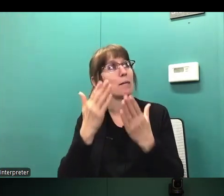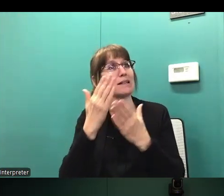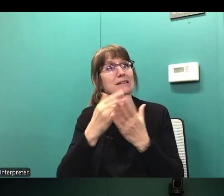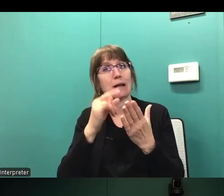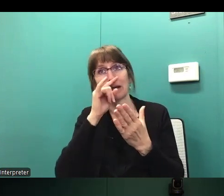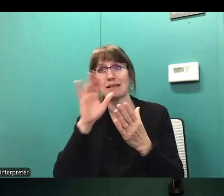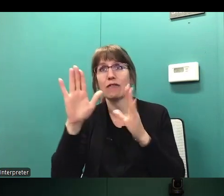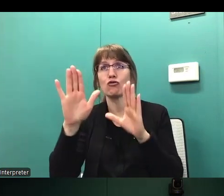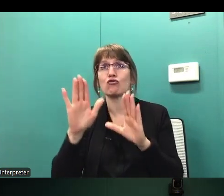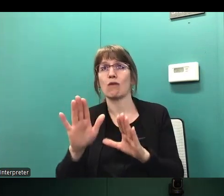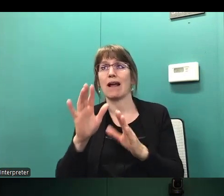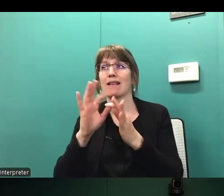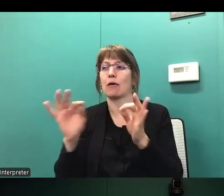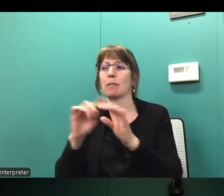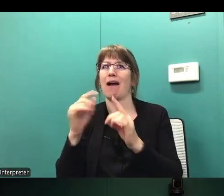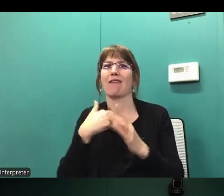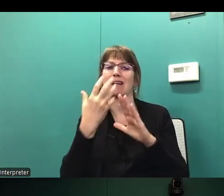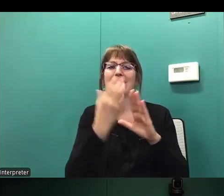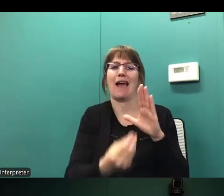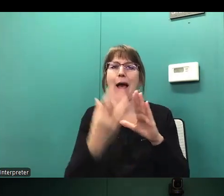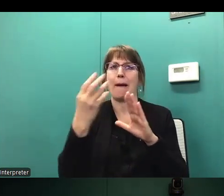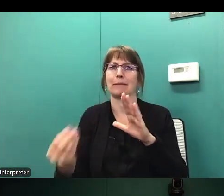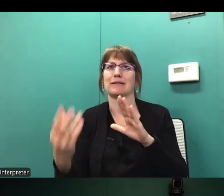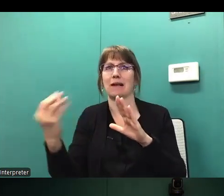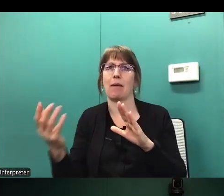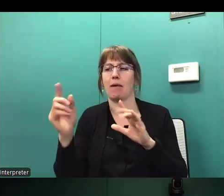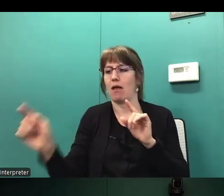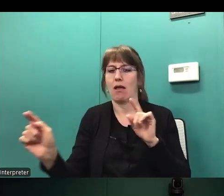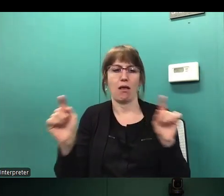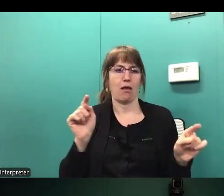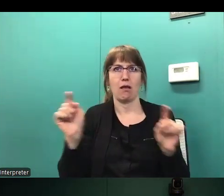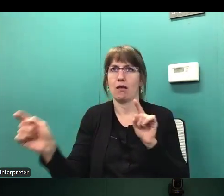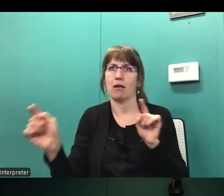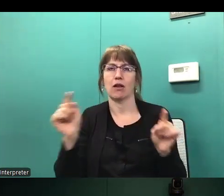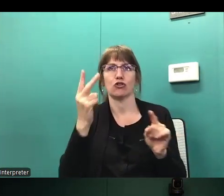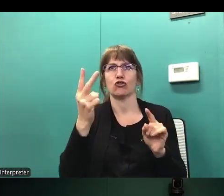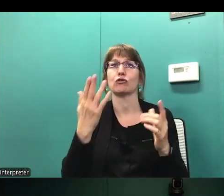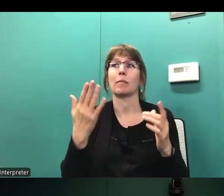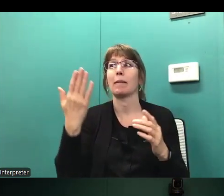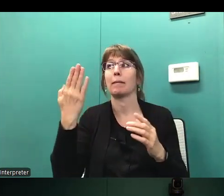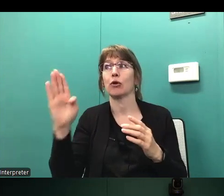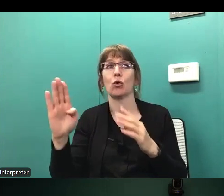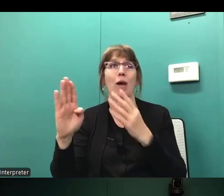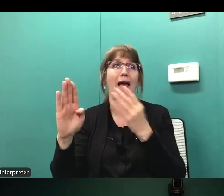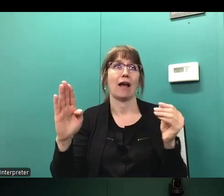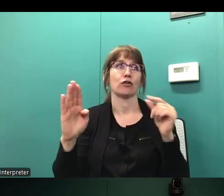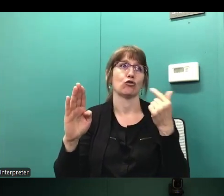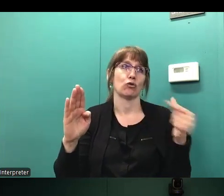language, but they've got some weird gaps. And so you might be going back and forth between two of them. So maybe get out your blue and green ones.